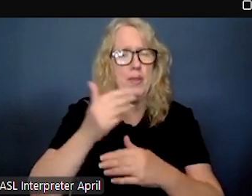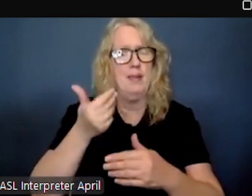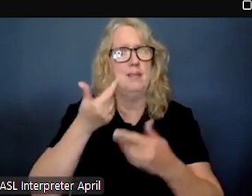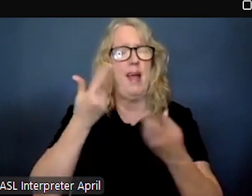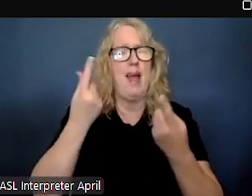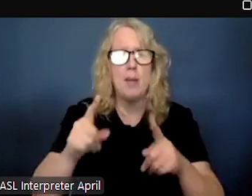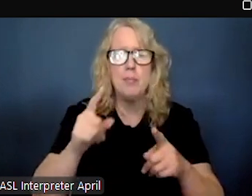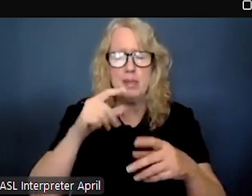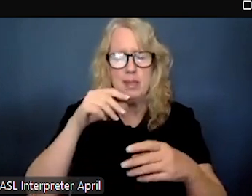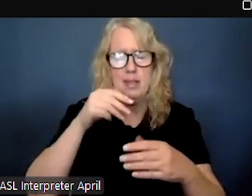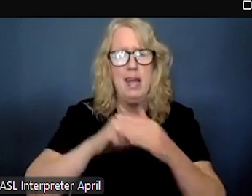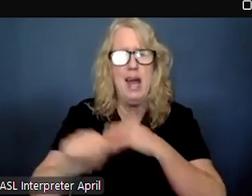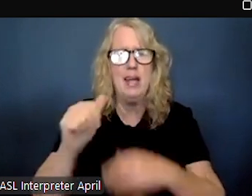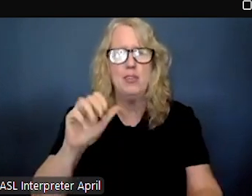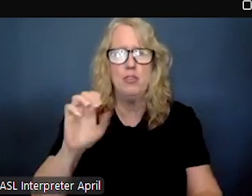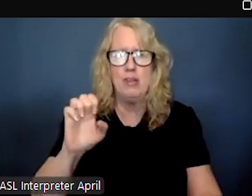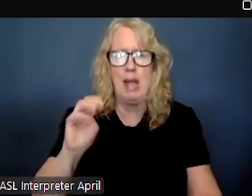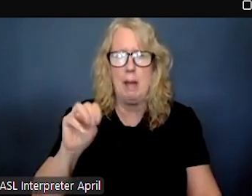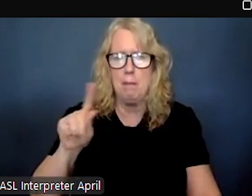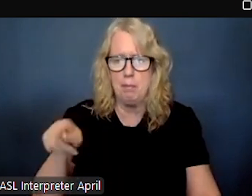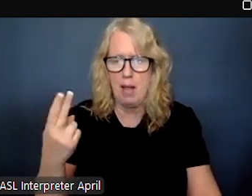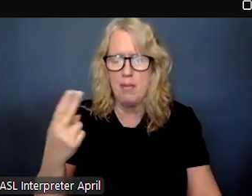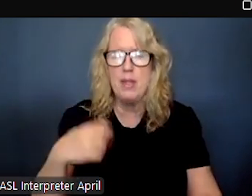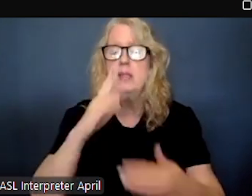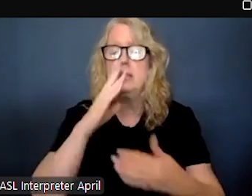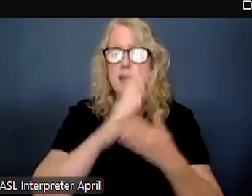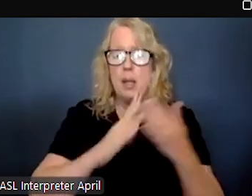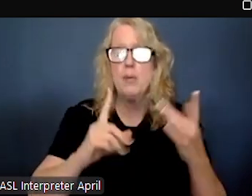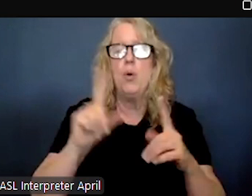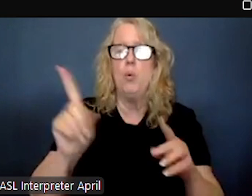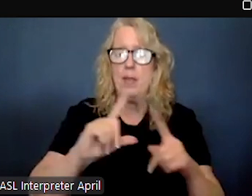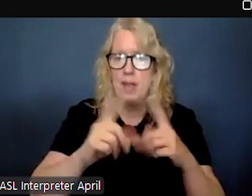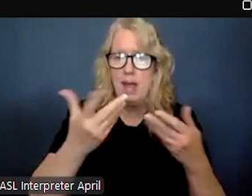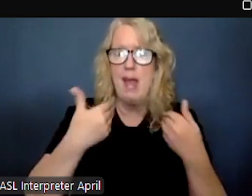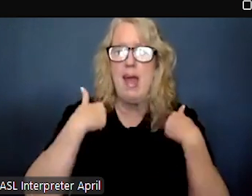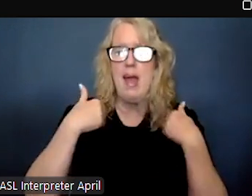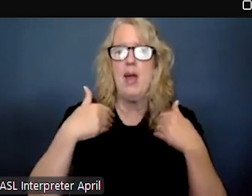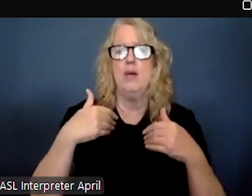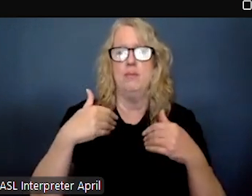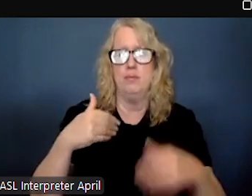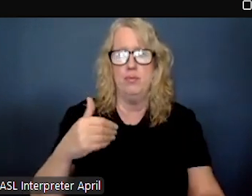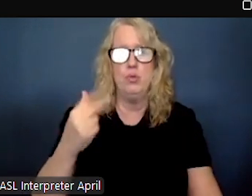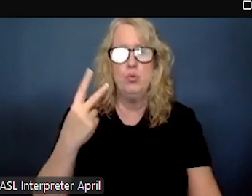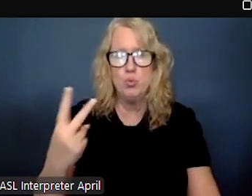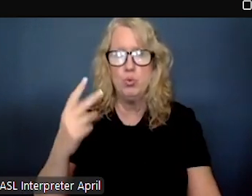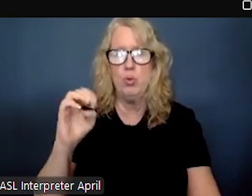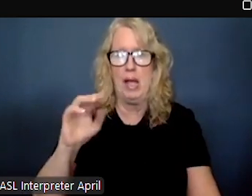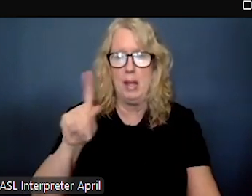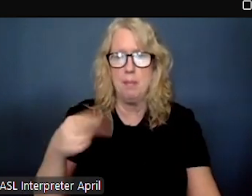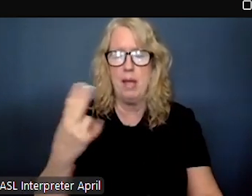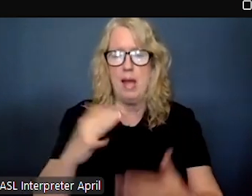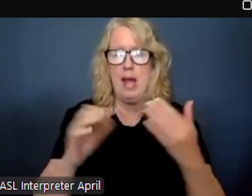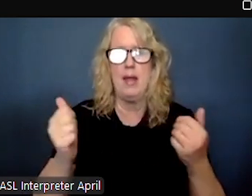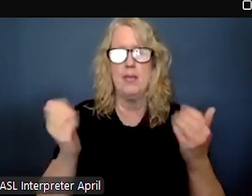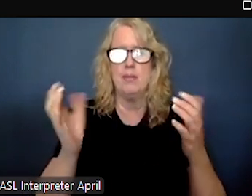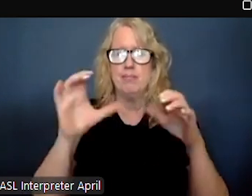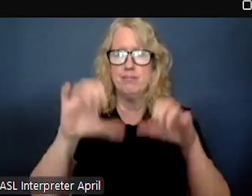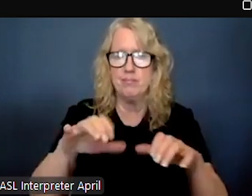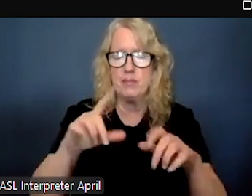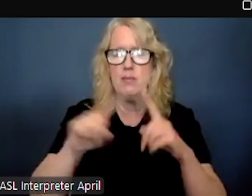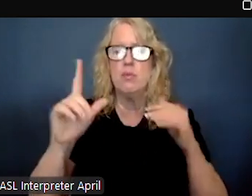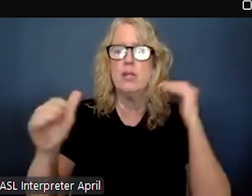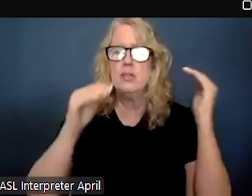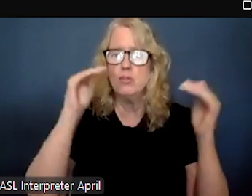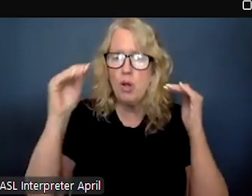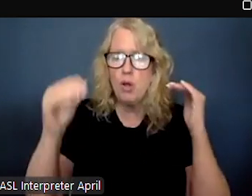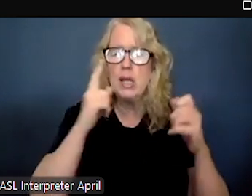and some of them are actually where they even have 2 empath units side by side, an adult and pediatric, where they